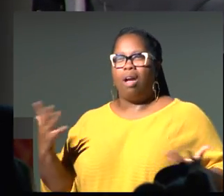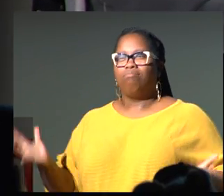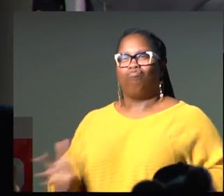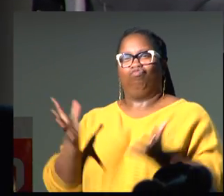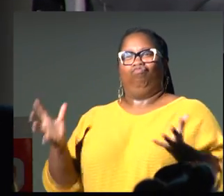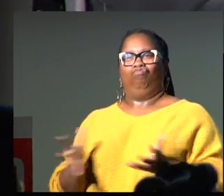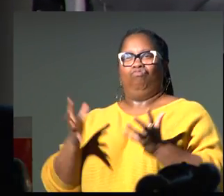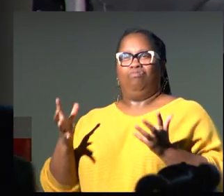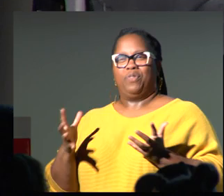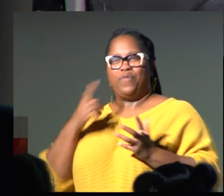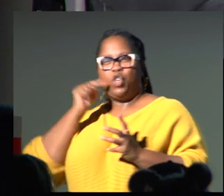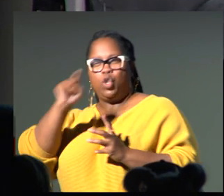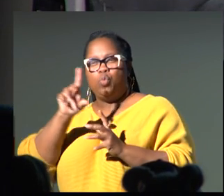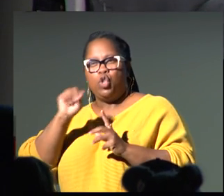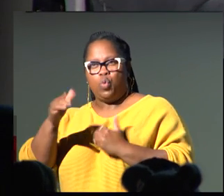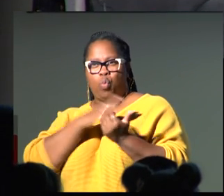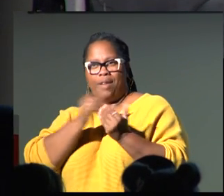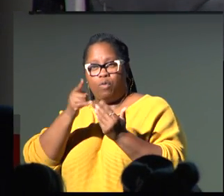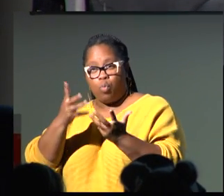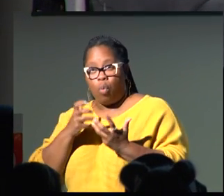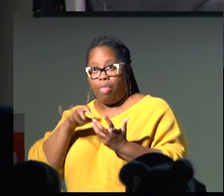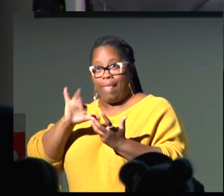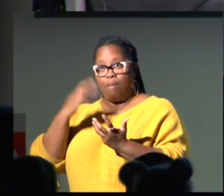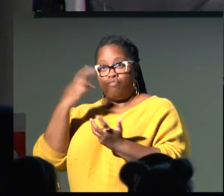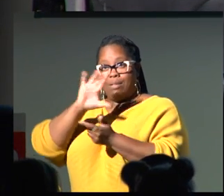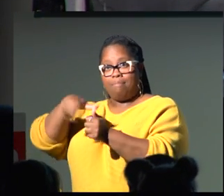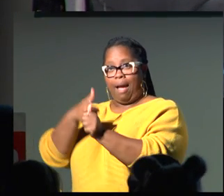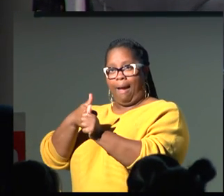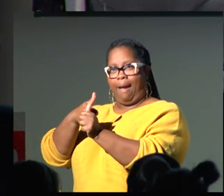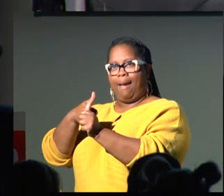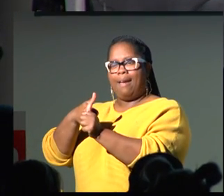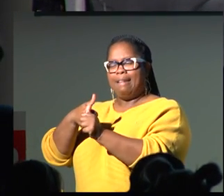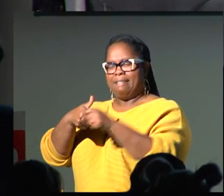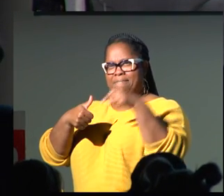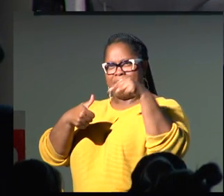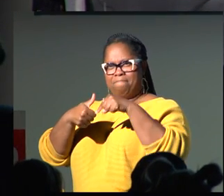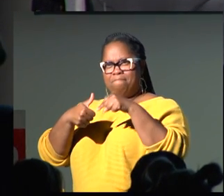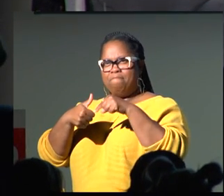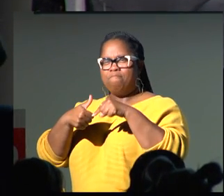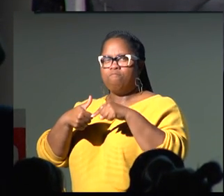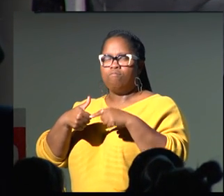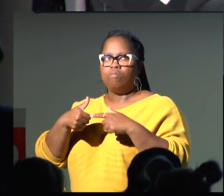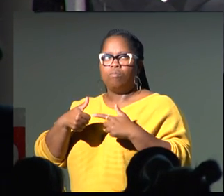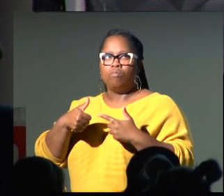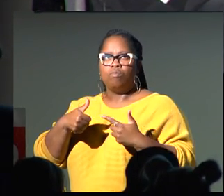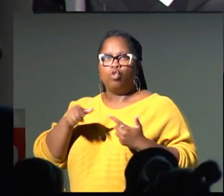is that you want to do, mm-hmm. it should be something that